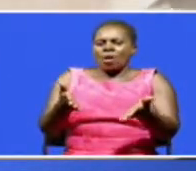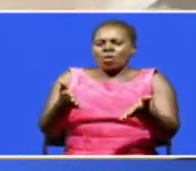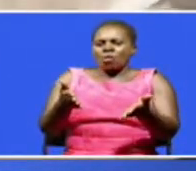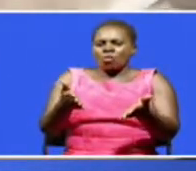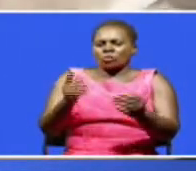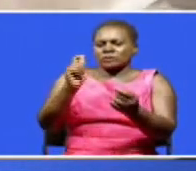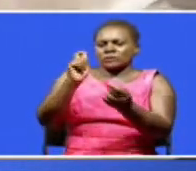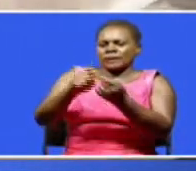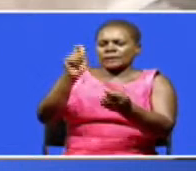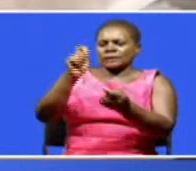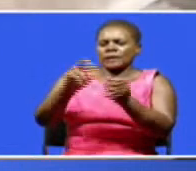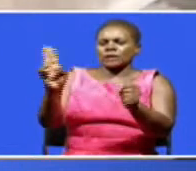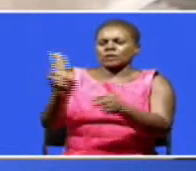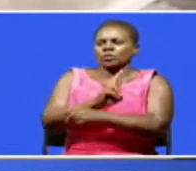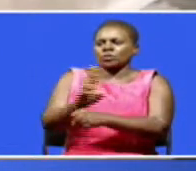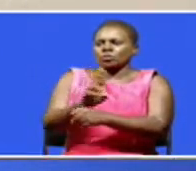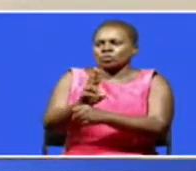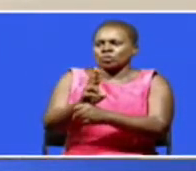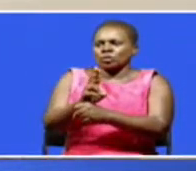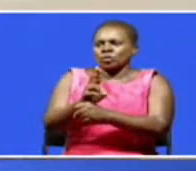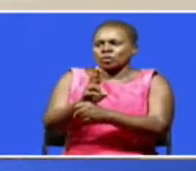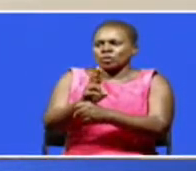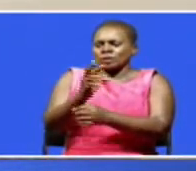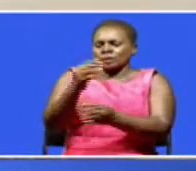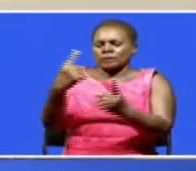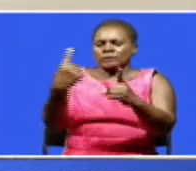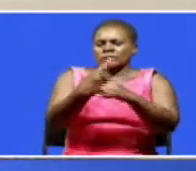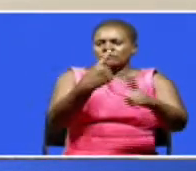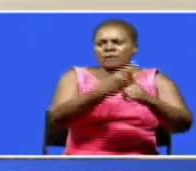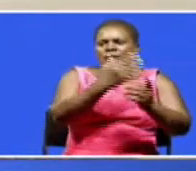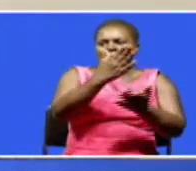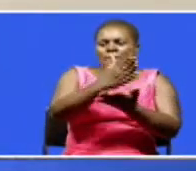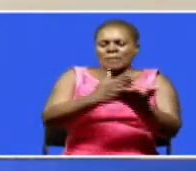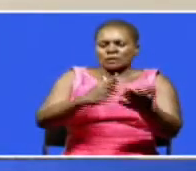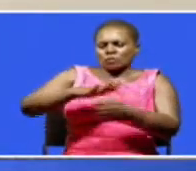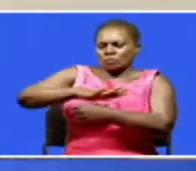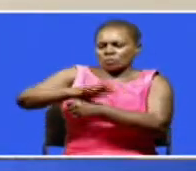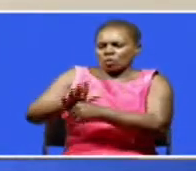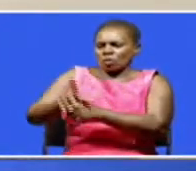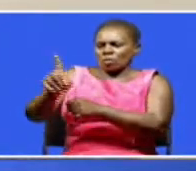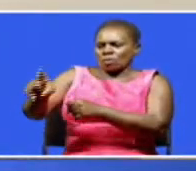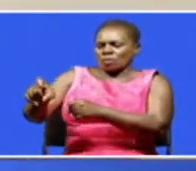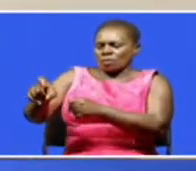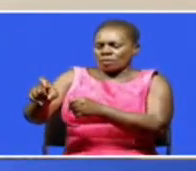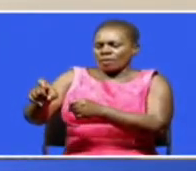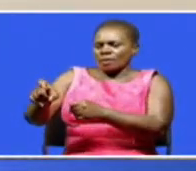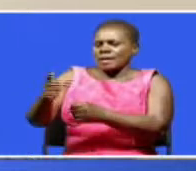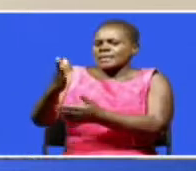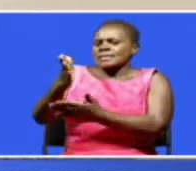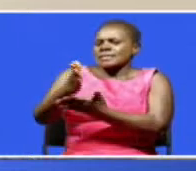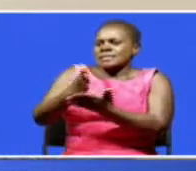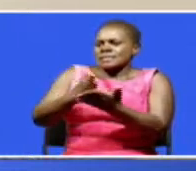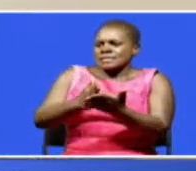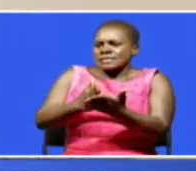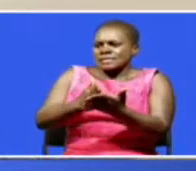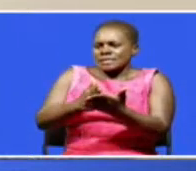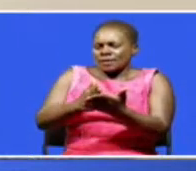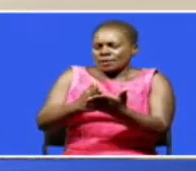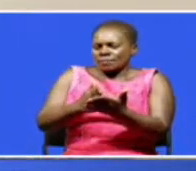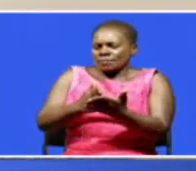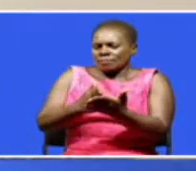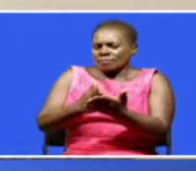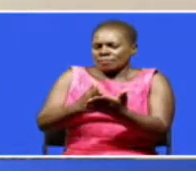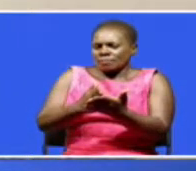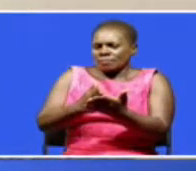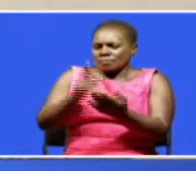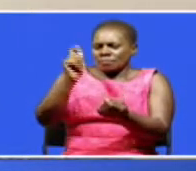are being used, they measure different parts of COVID-19 virus. And some of them may not be measuring the